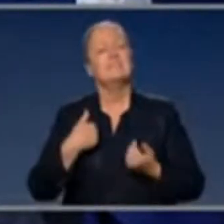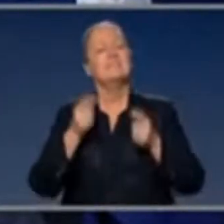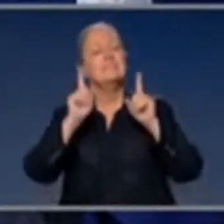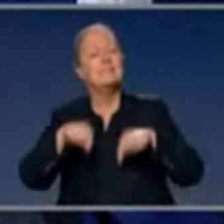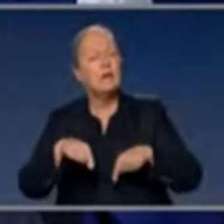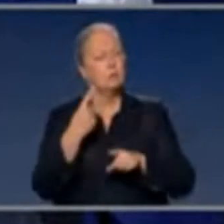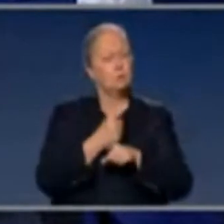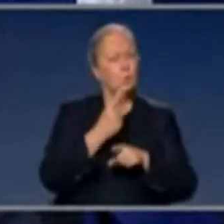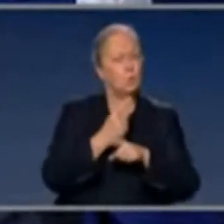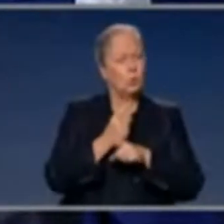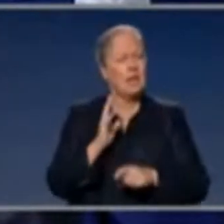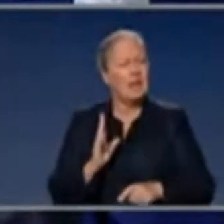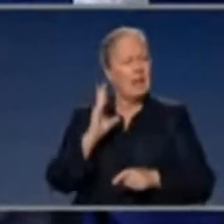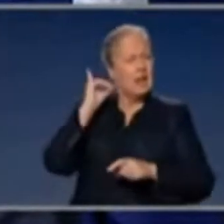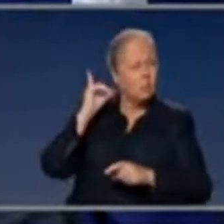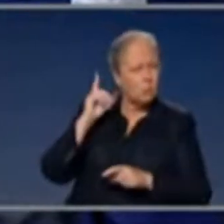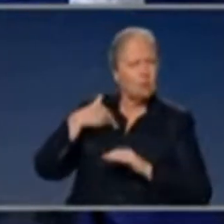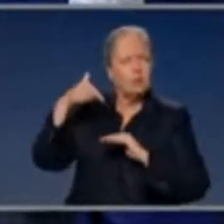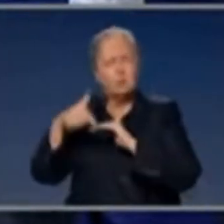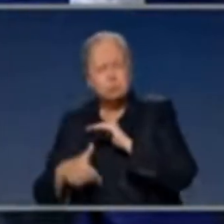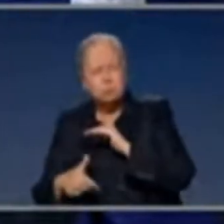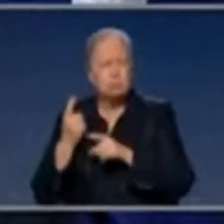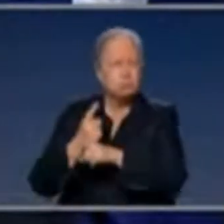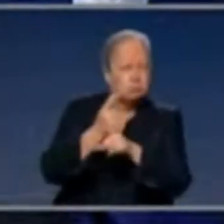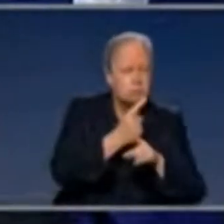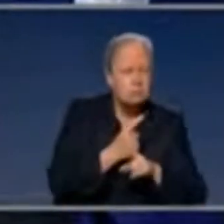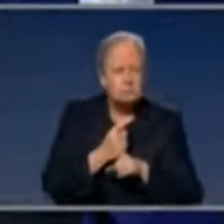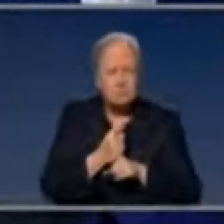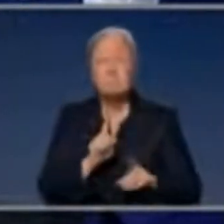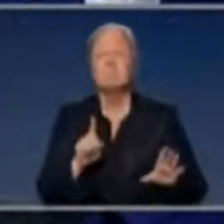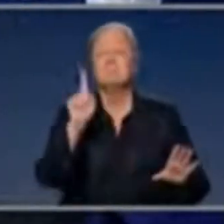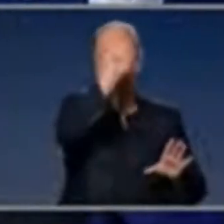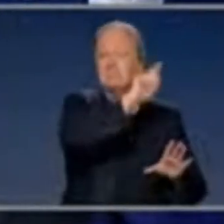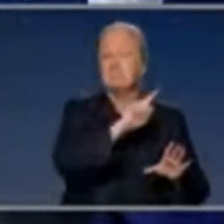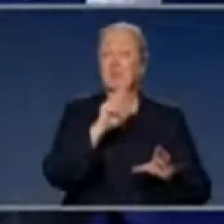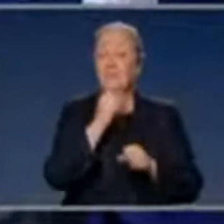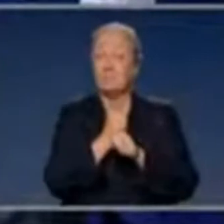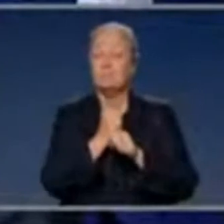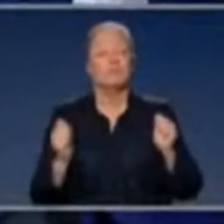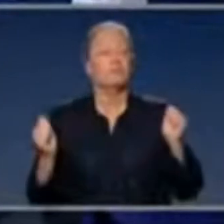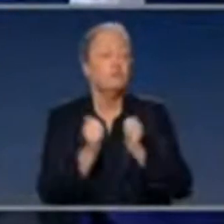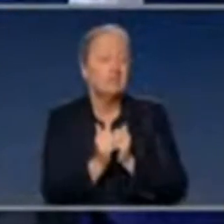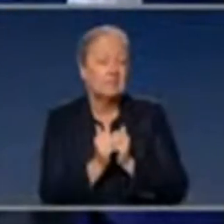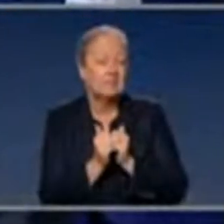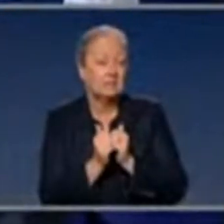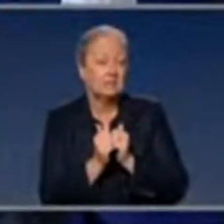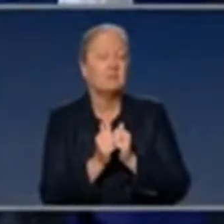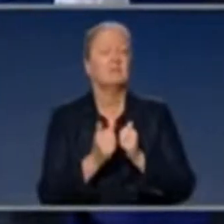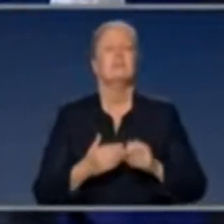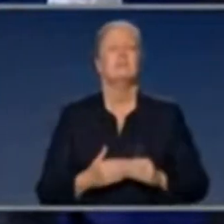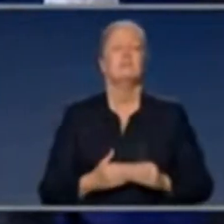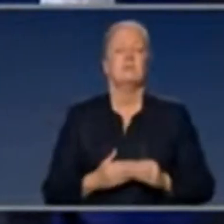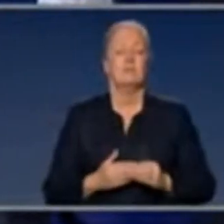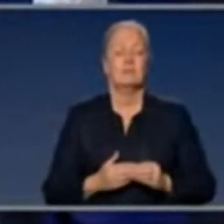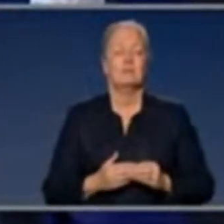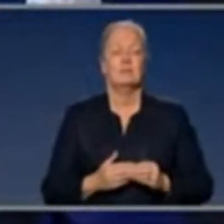Dave. States and territories have agreed that that Common Operating Picture will be released on a weekly basis. That will start next Friday, and it will be the